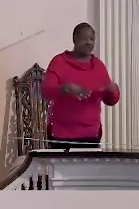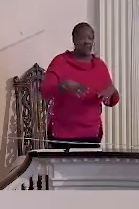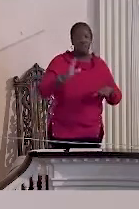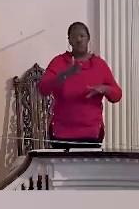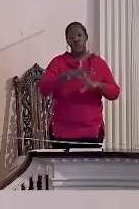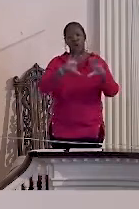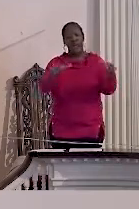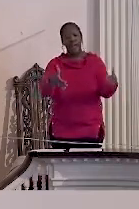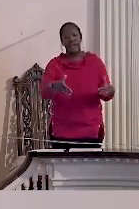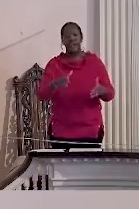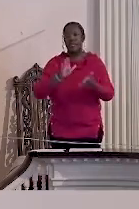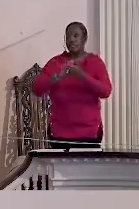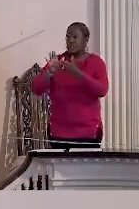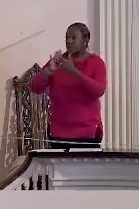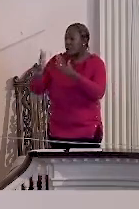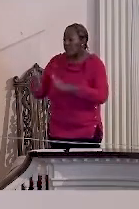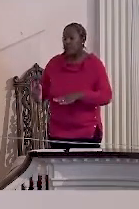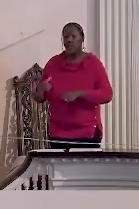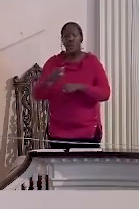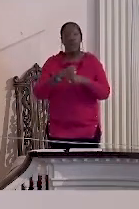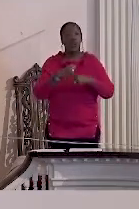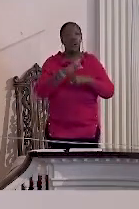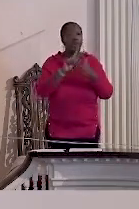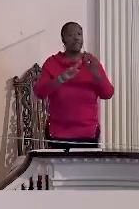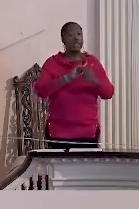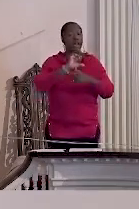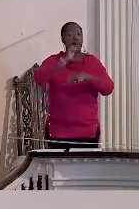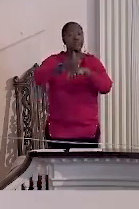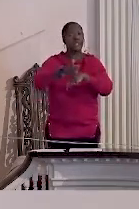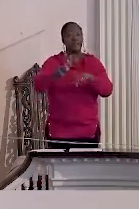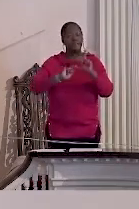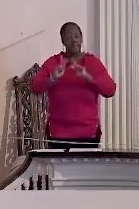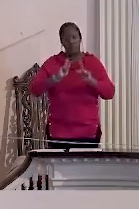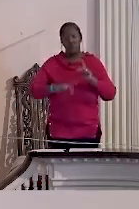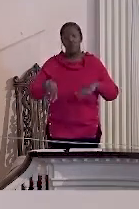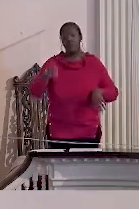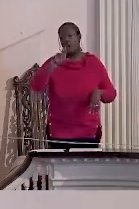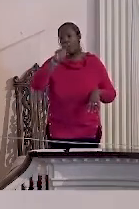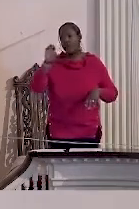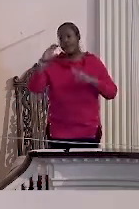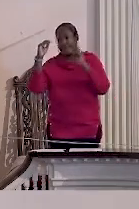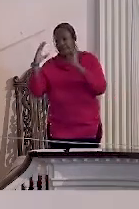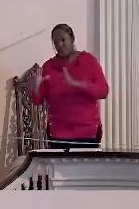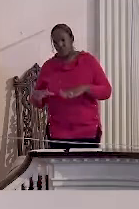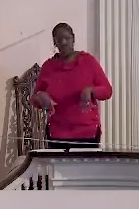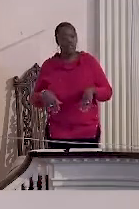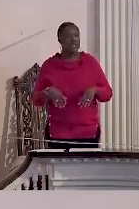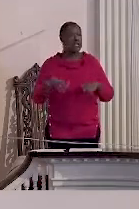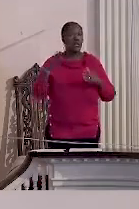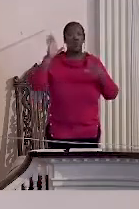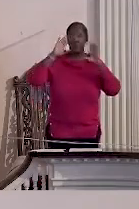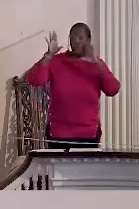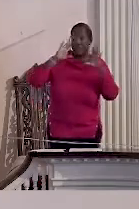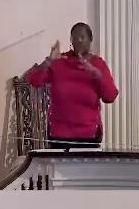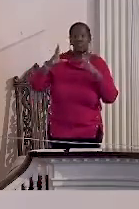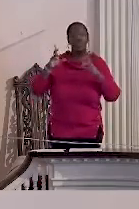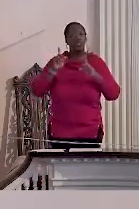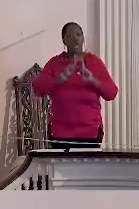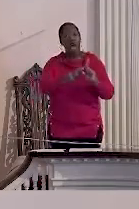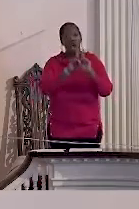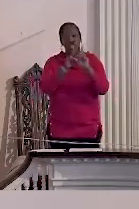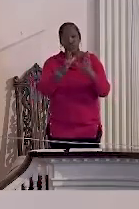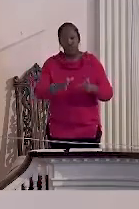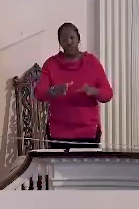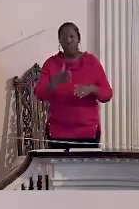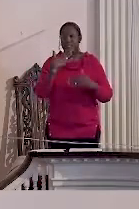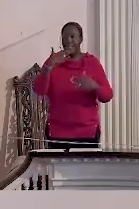choirs, custodians, coffee hour setup folks, RE teachers, greeters, and ushers.